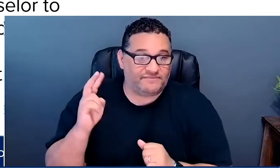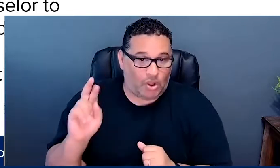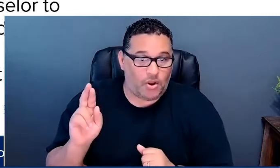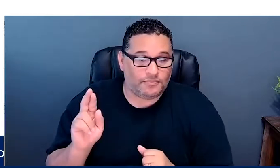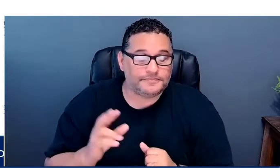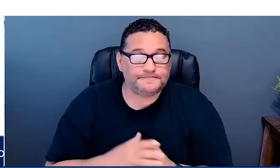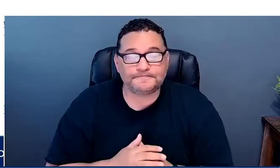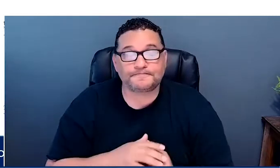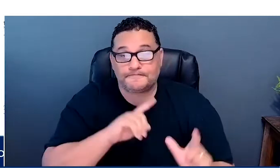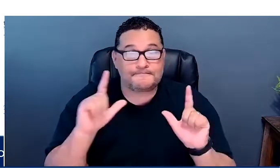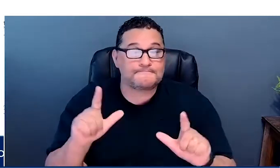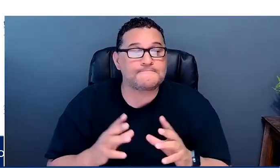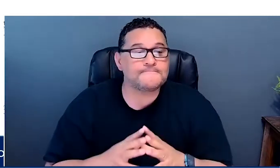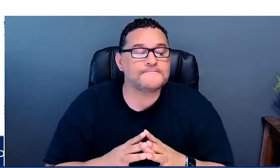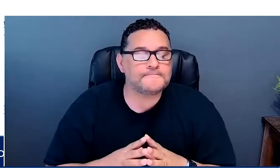slide.